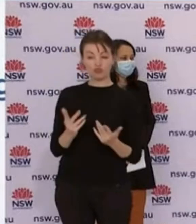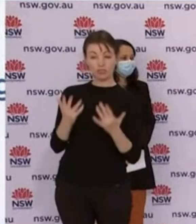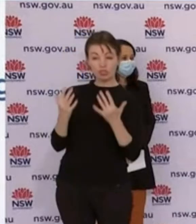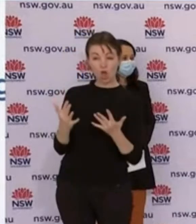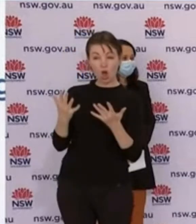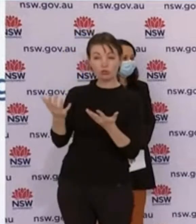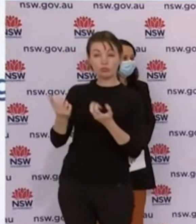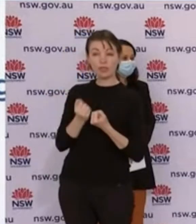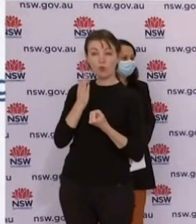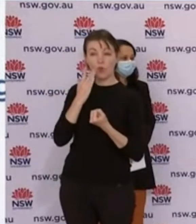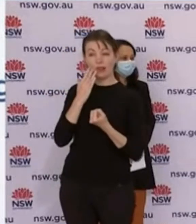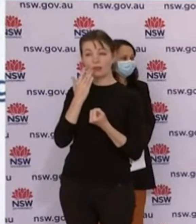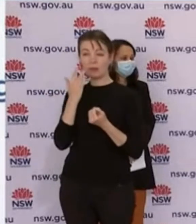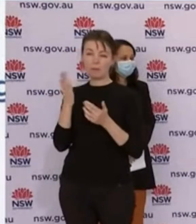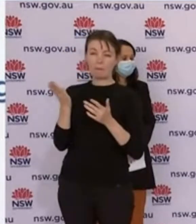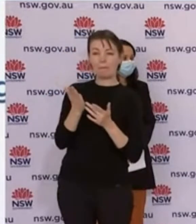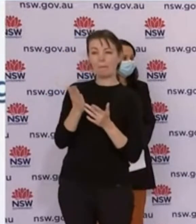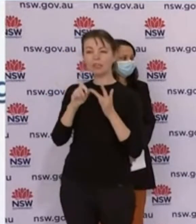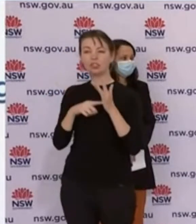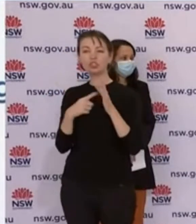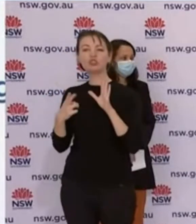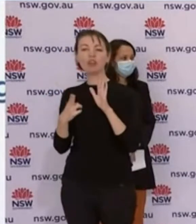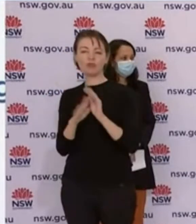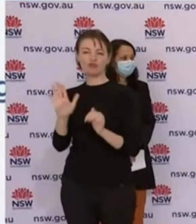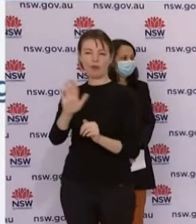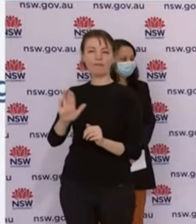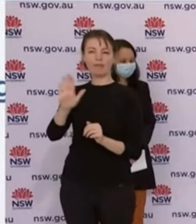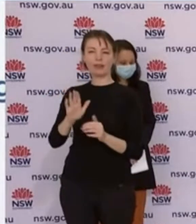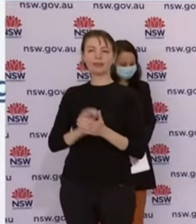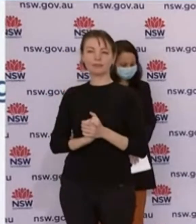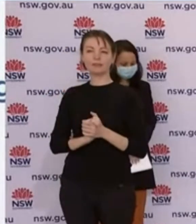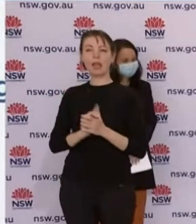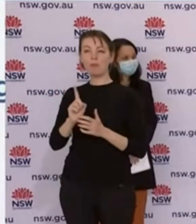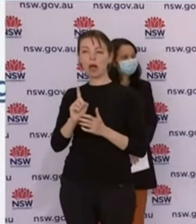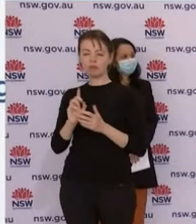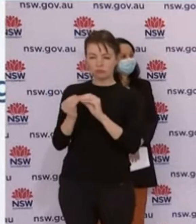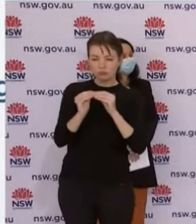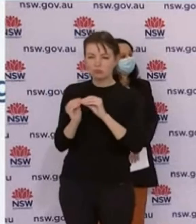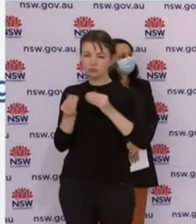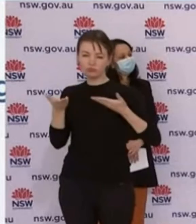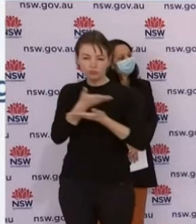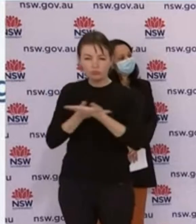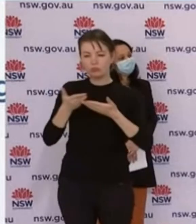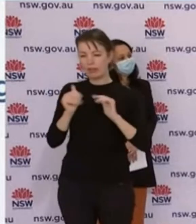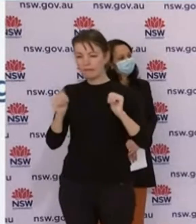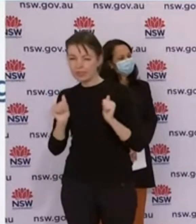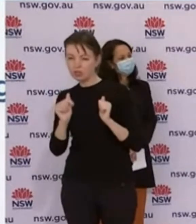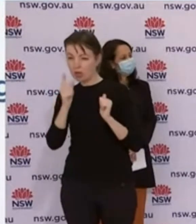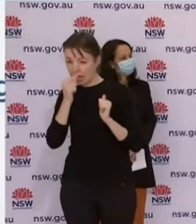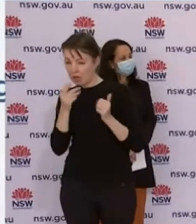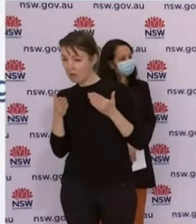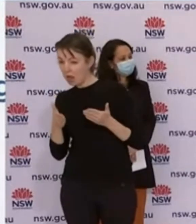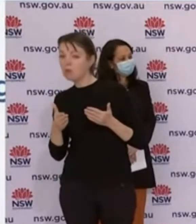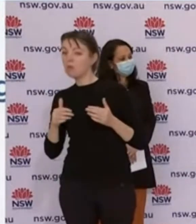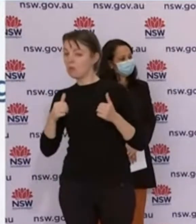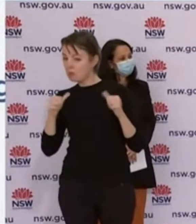come out in mid-January, but again, the university sector have been consulted. They are able to accommodate those changes, and it does mean that any